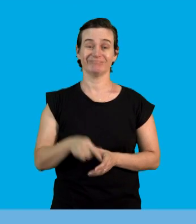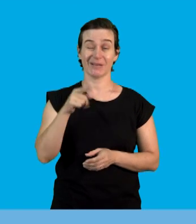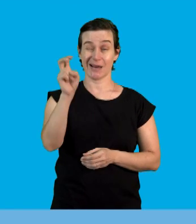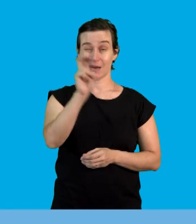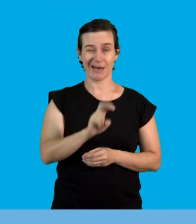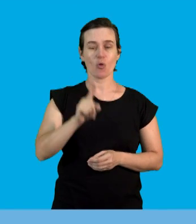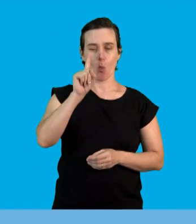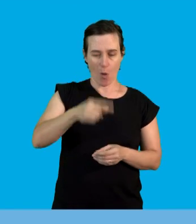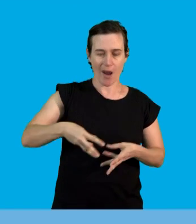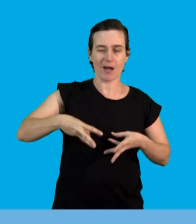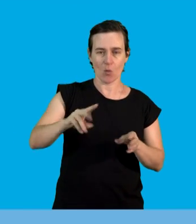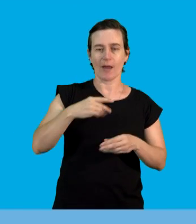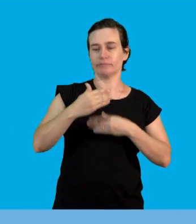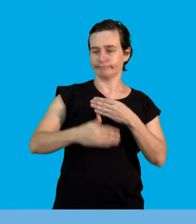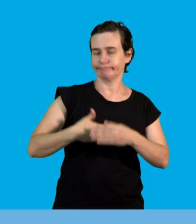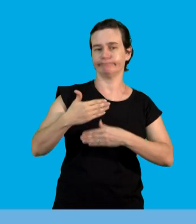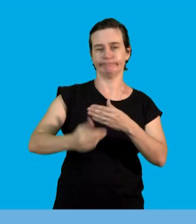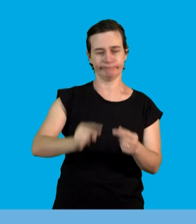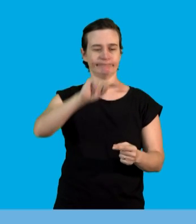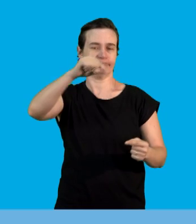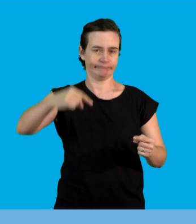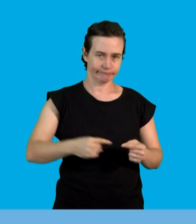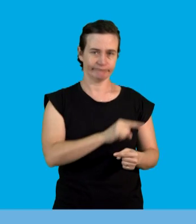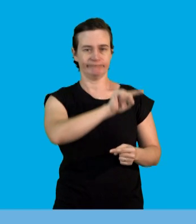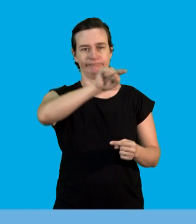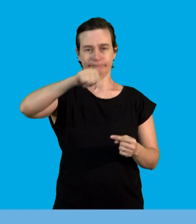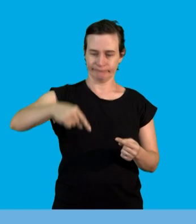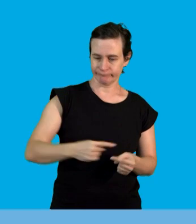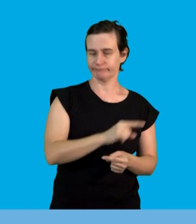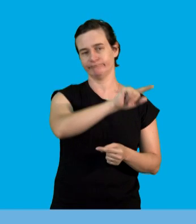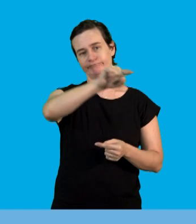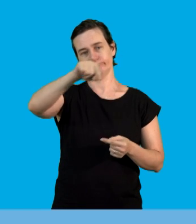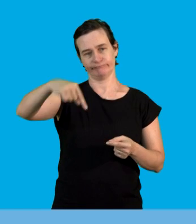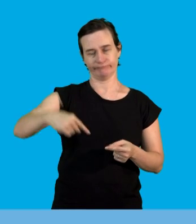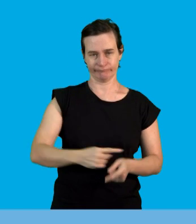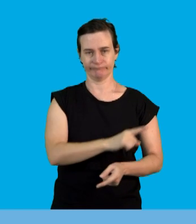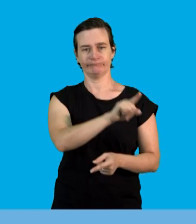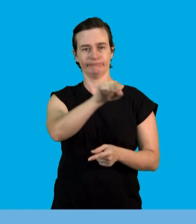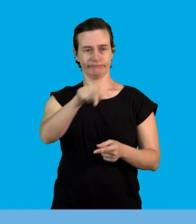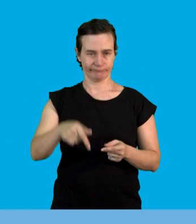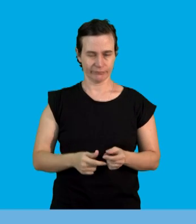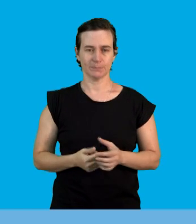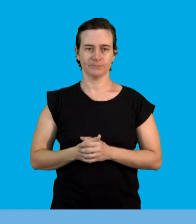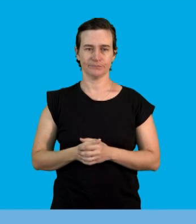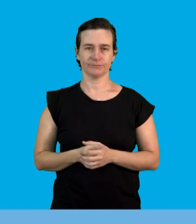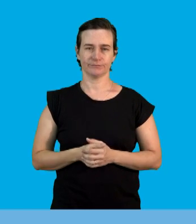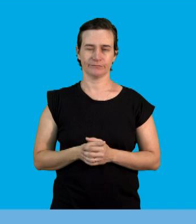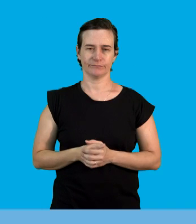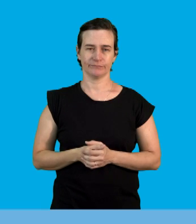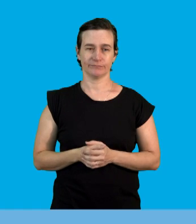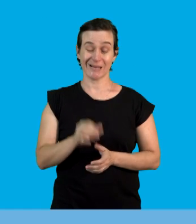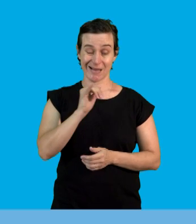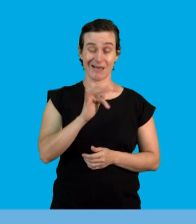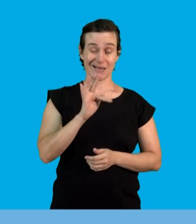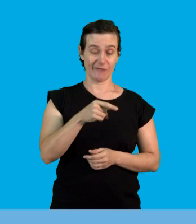is moving in just one continuous direction. There is only just one pathway that the current can follow if the resistors